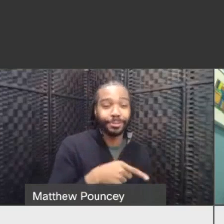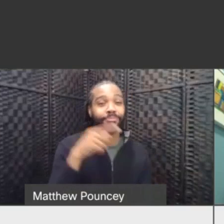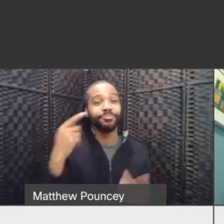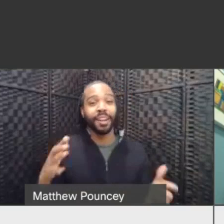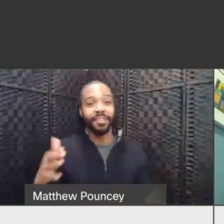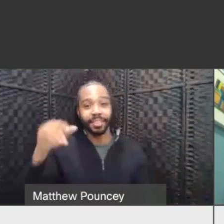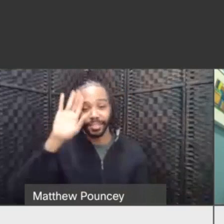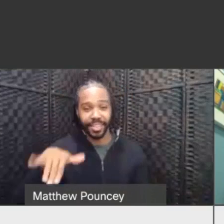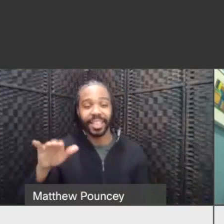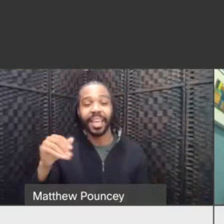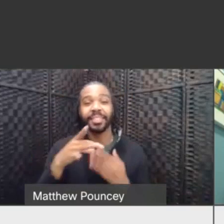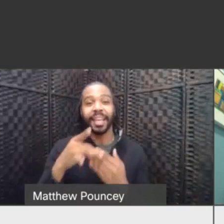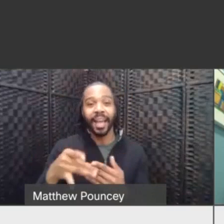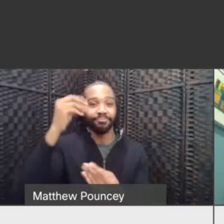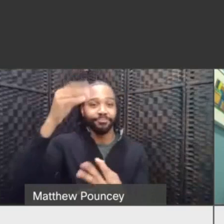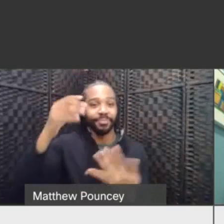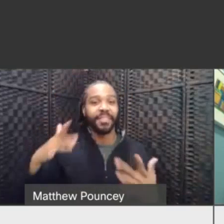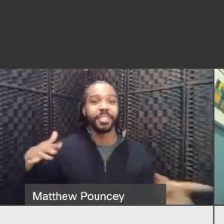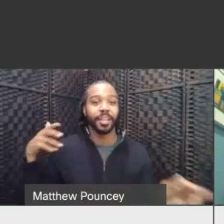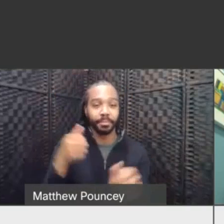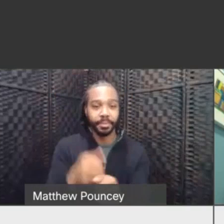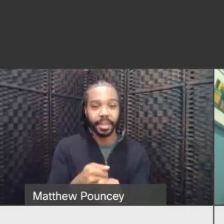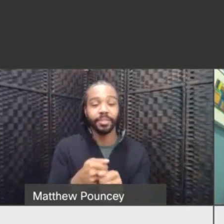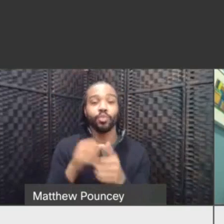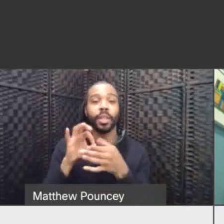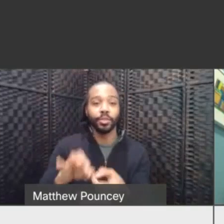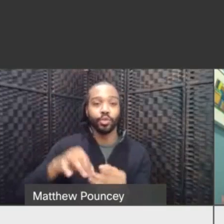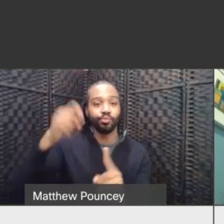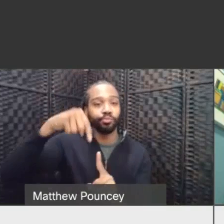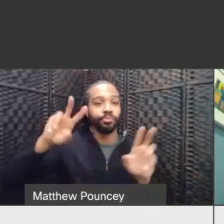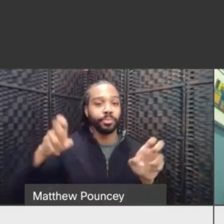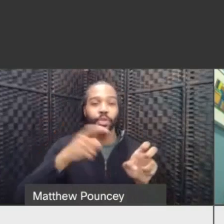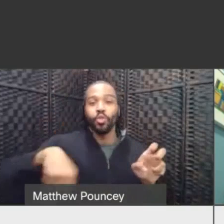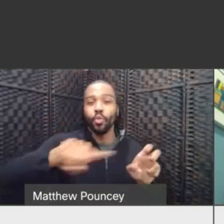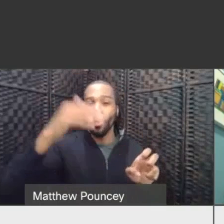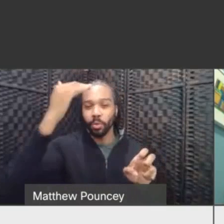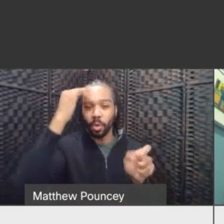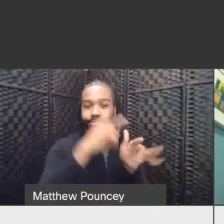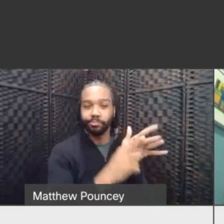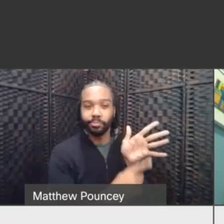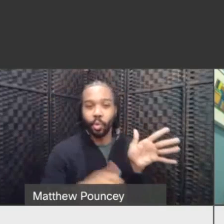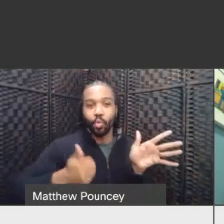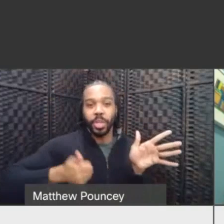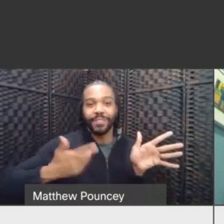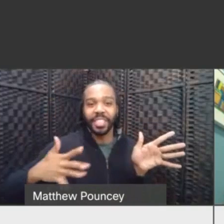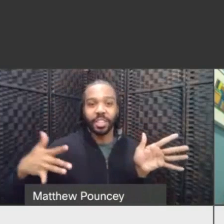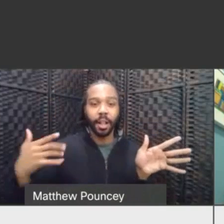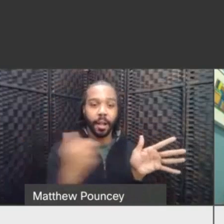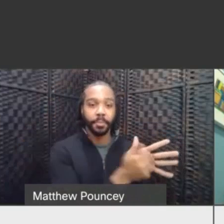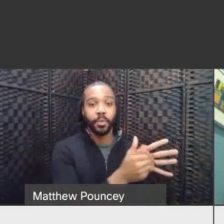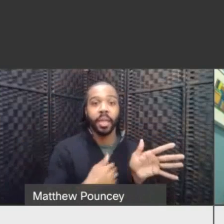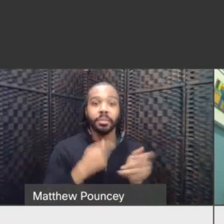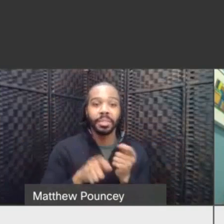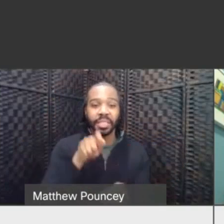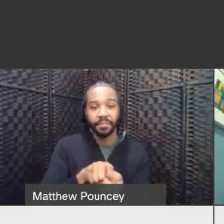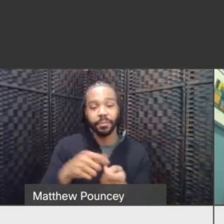updated regarding, well, you know what guidances were updated. And of particular concern that people